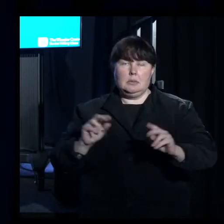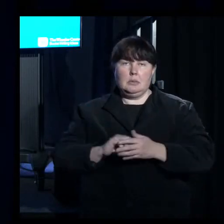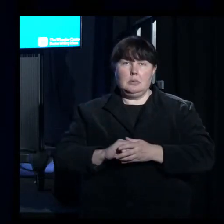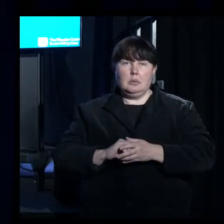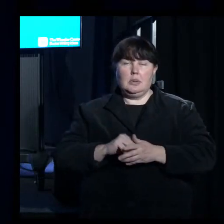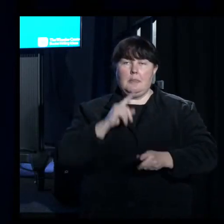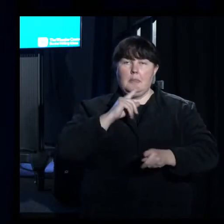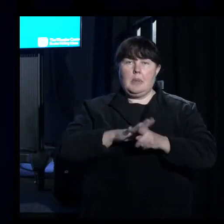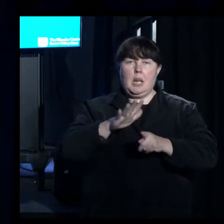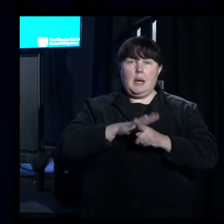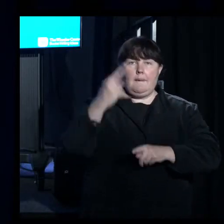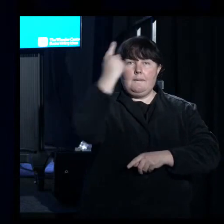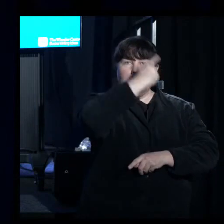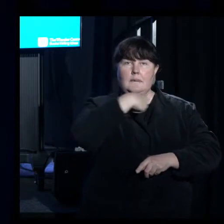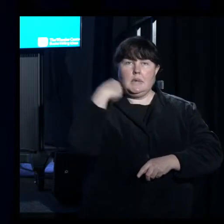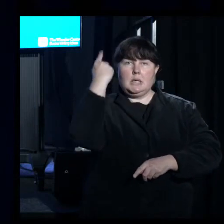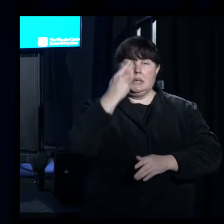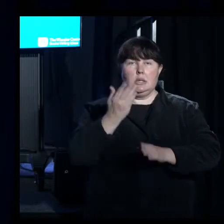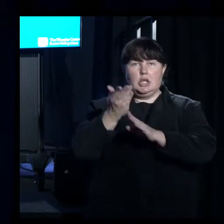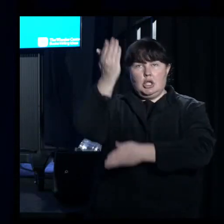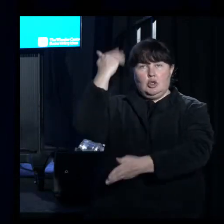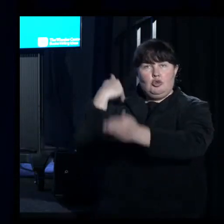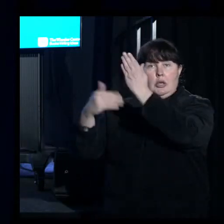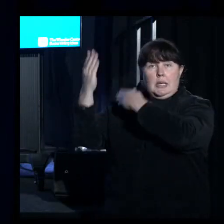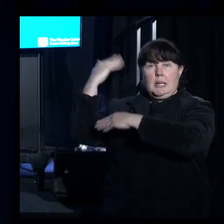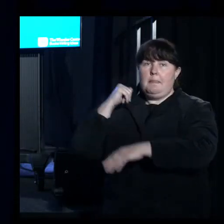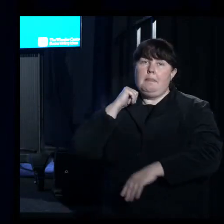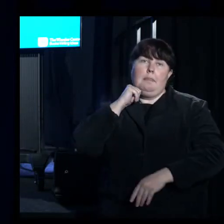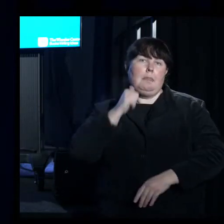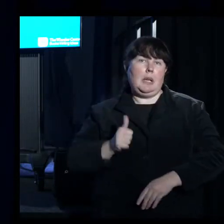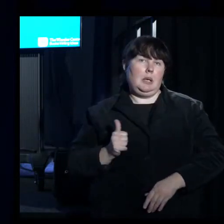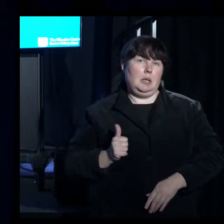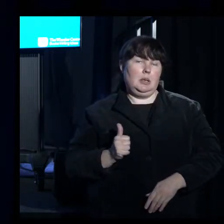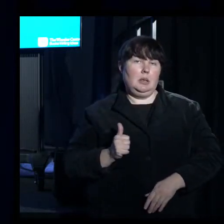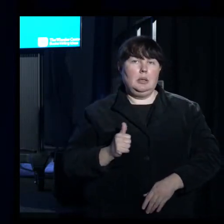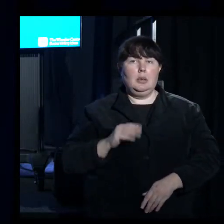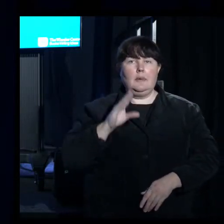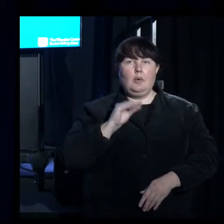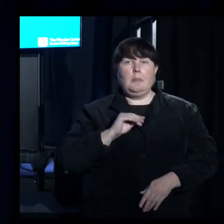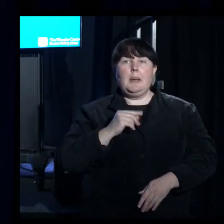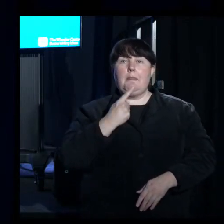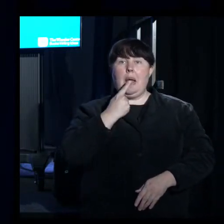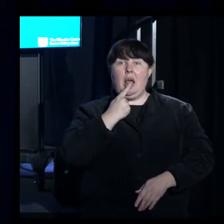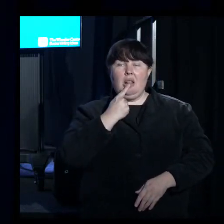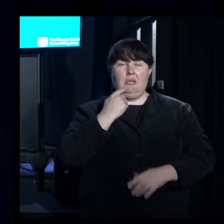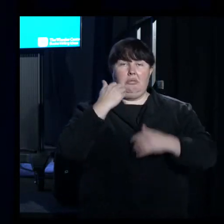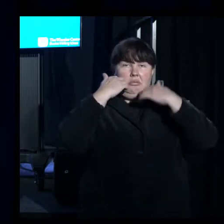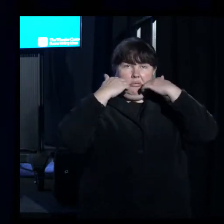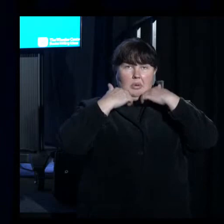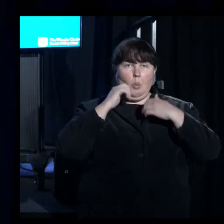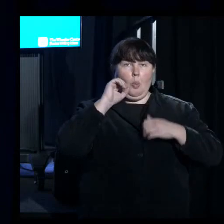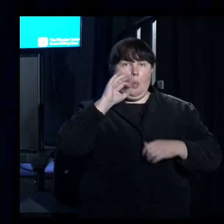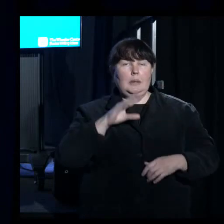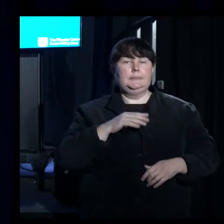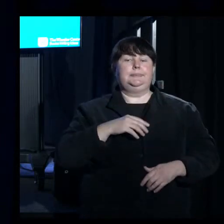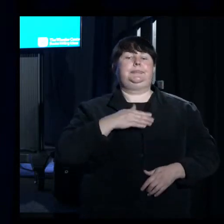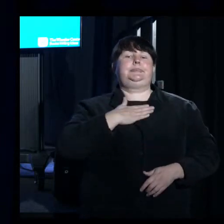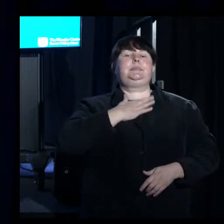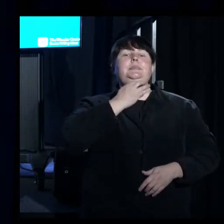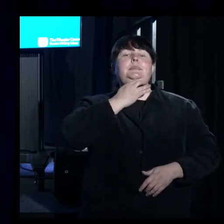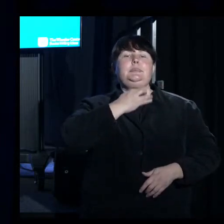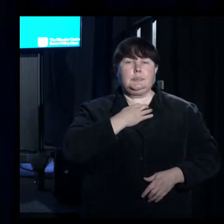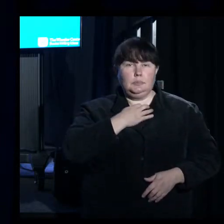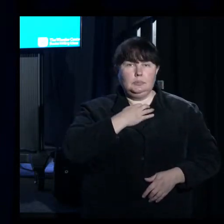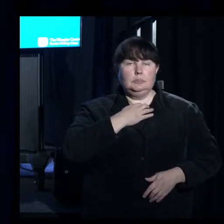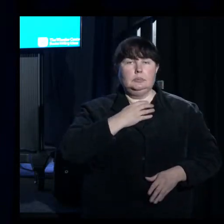is black, is bruised, spilling from a mouth that won't swallow its own tongue. The face of history is a death